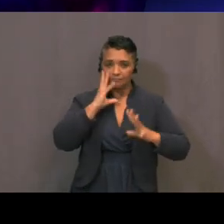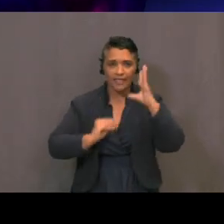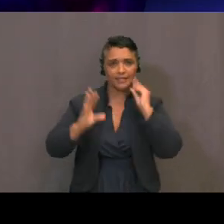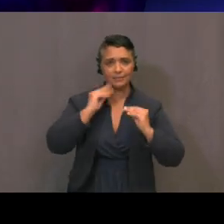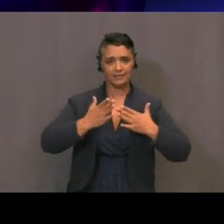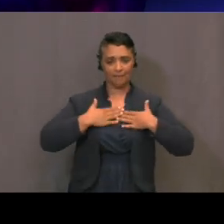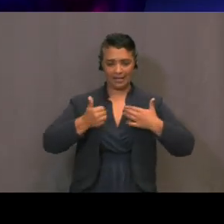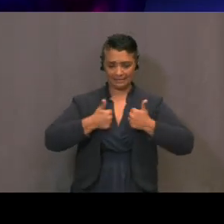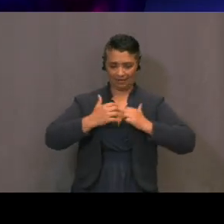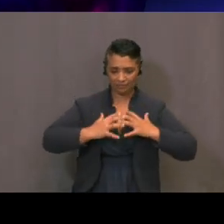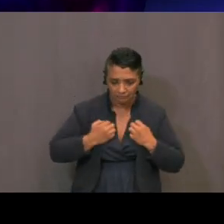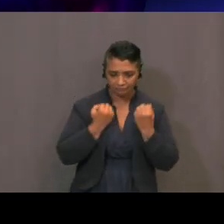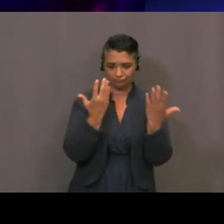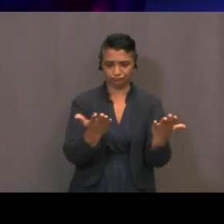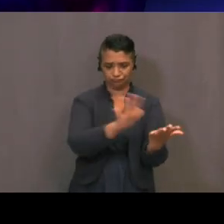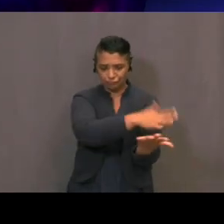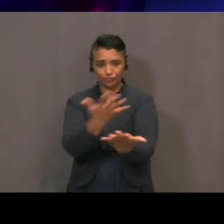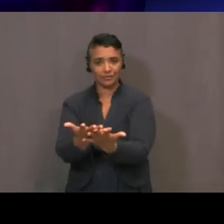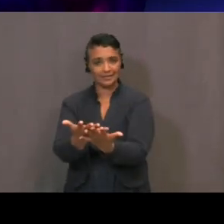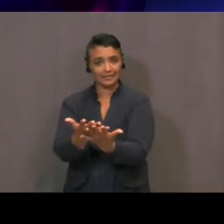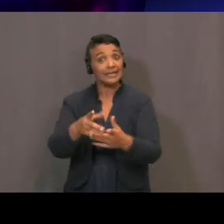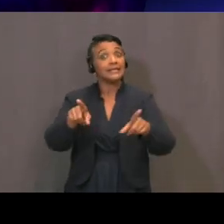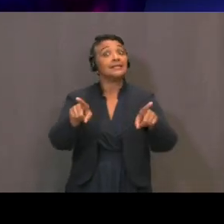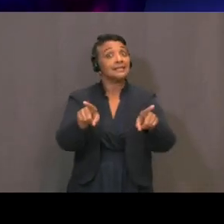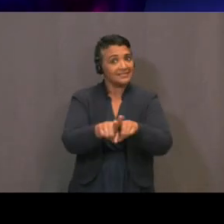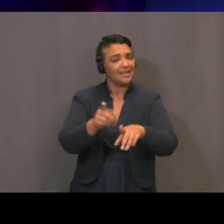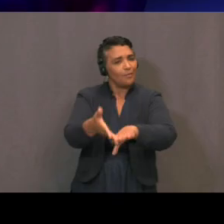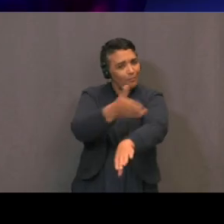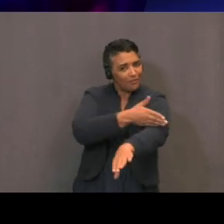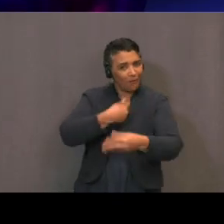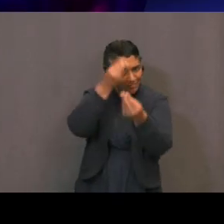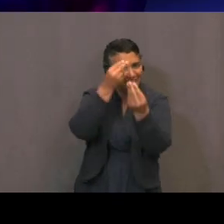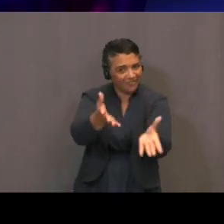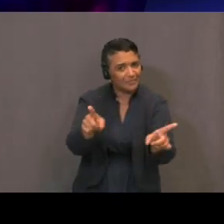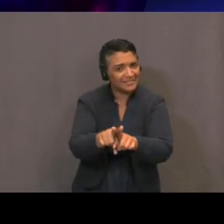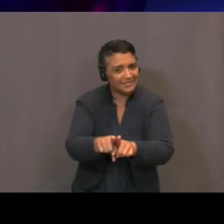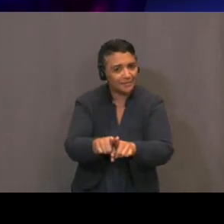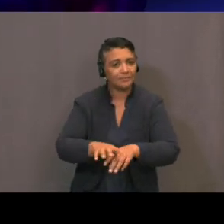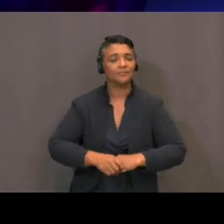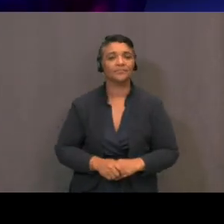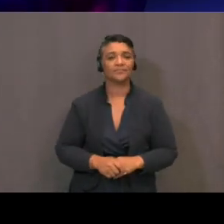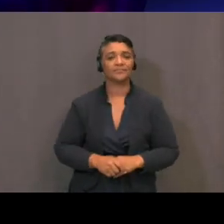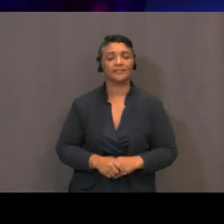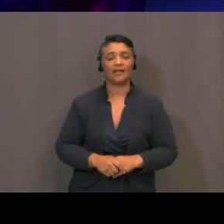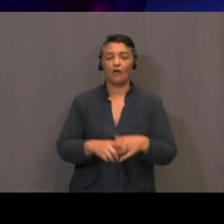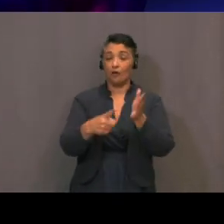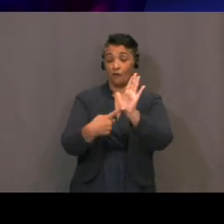own identity. And this has a lot to do with what I mentioned before, with the coming